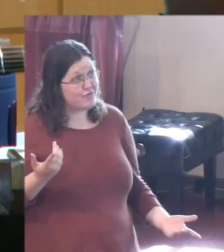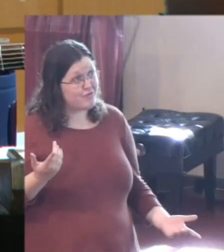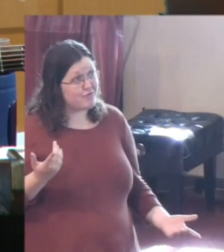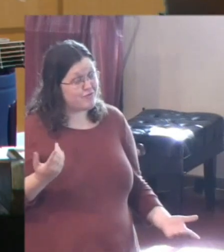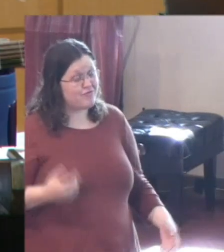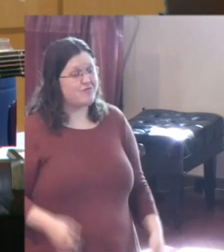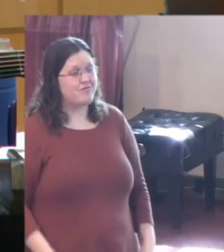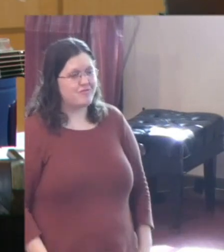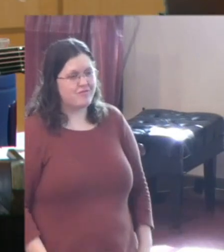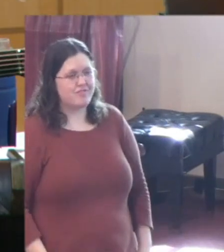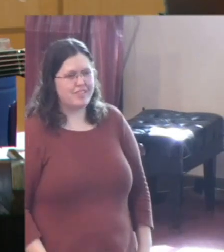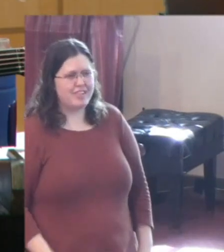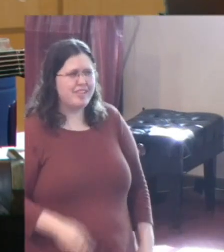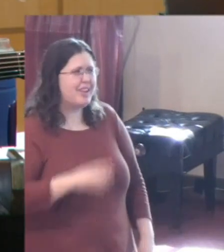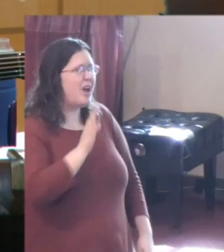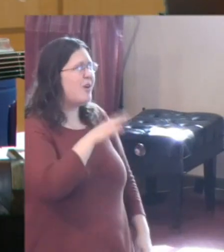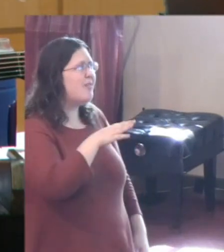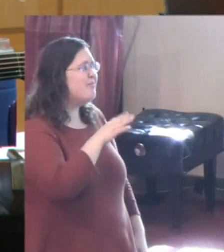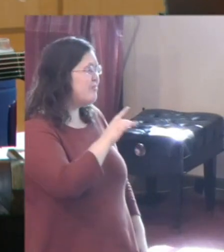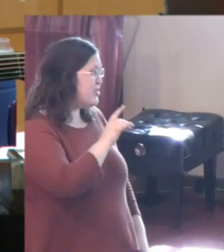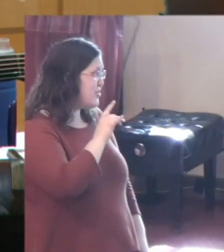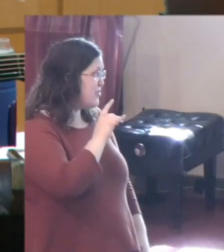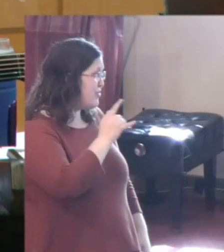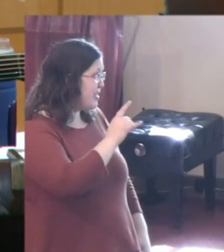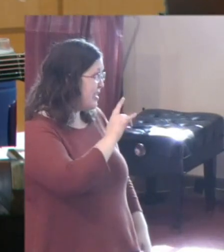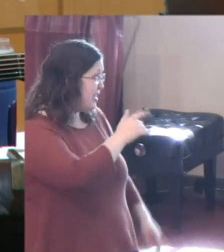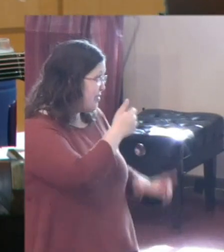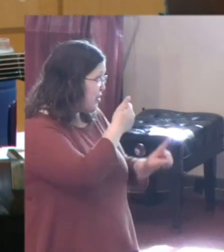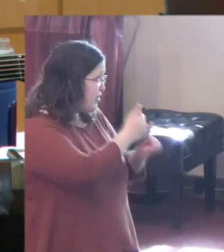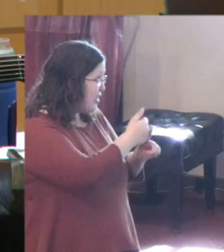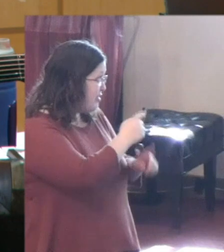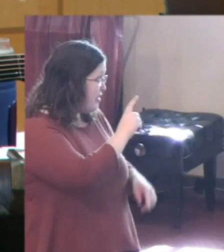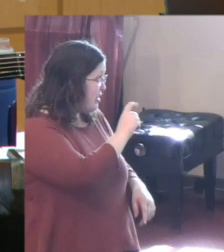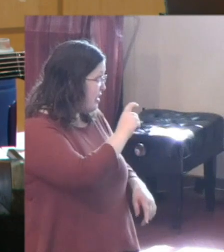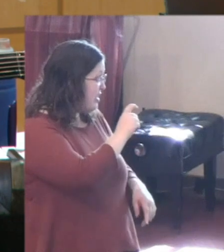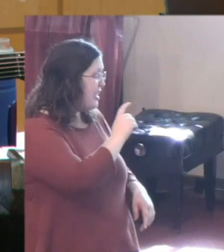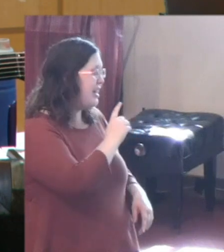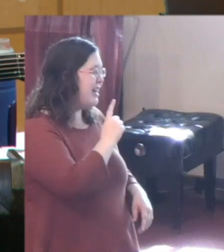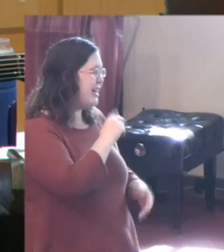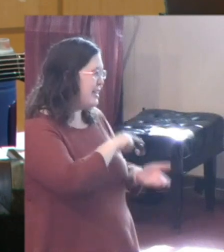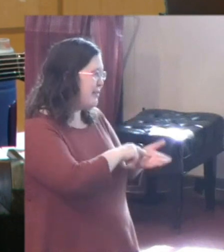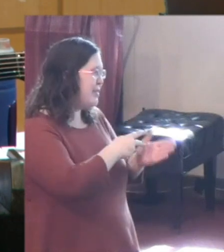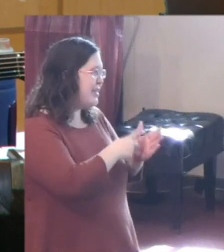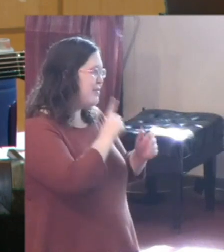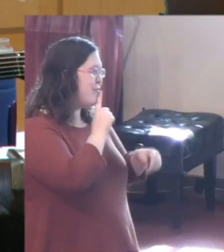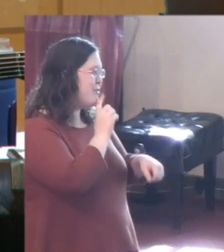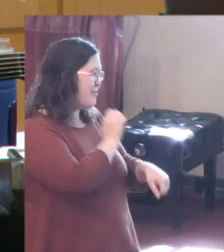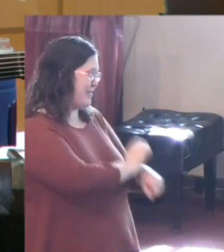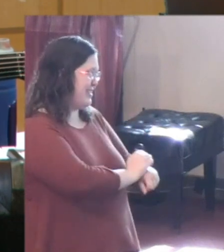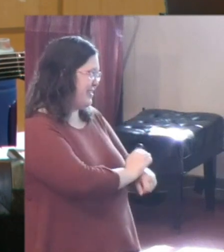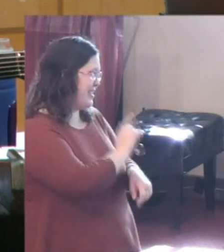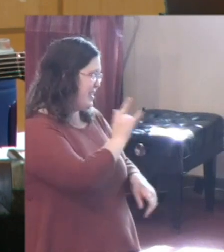said, "Do you love yourself, Stowe? I mean, really love yourself?"